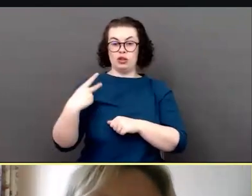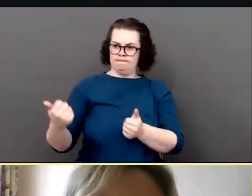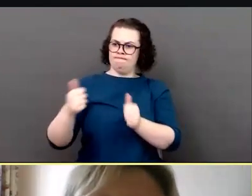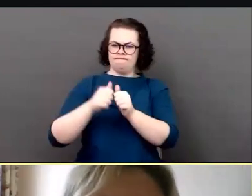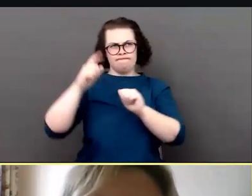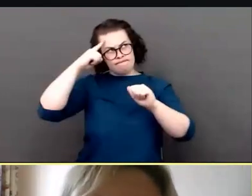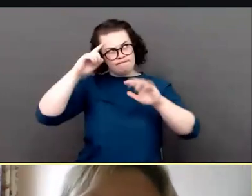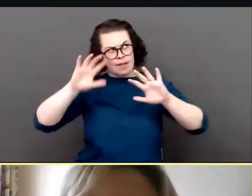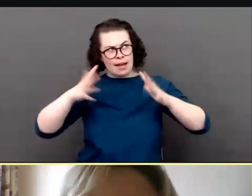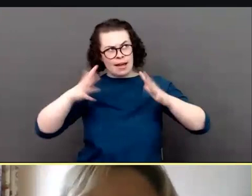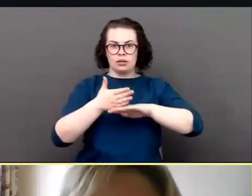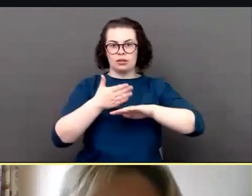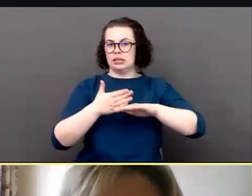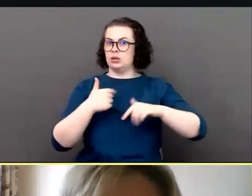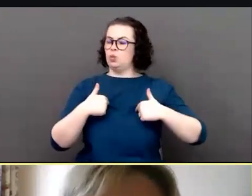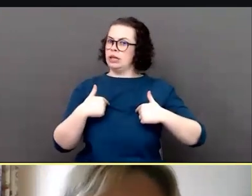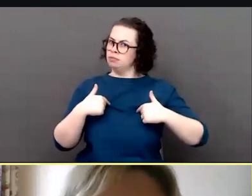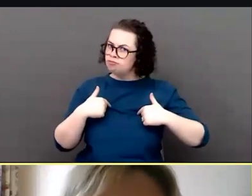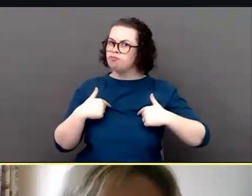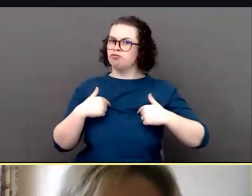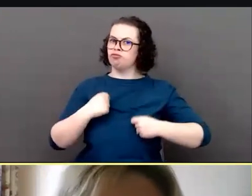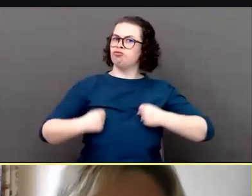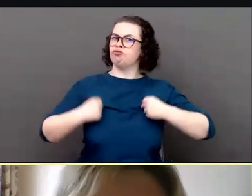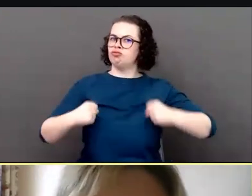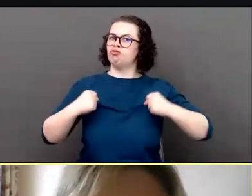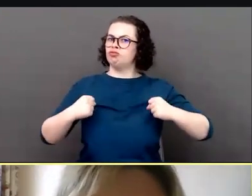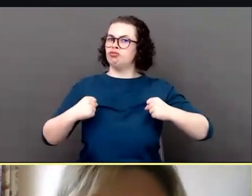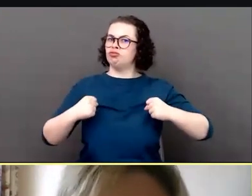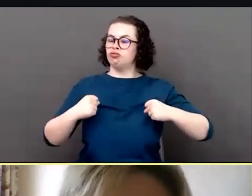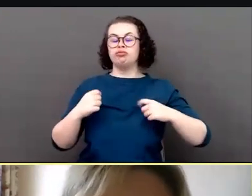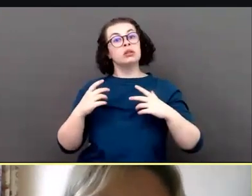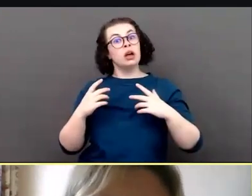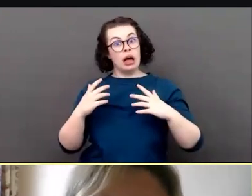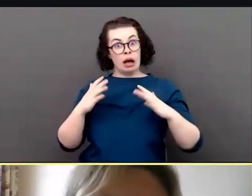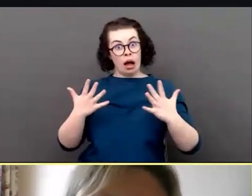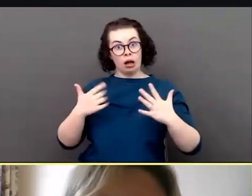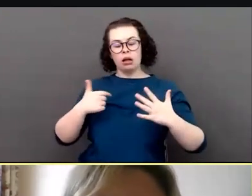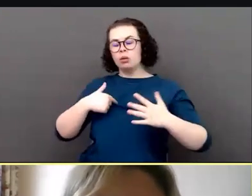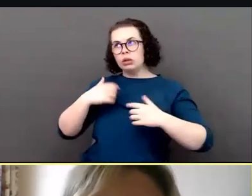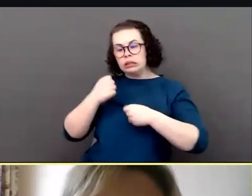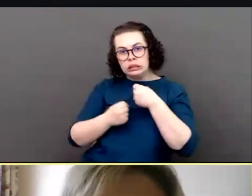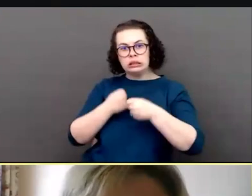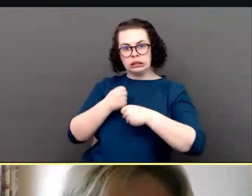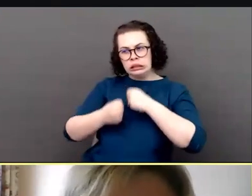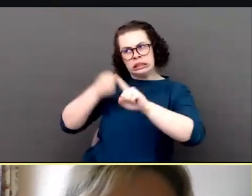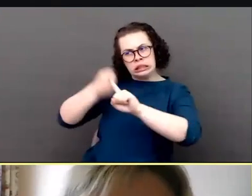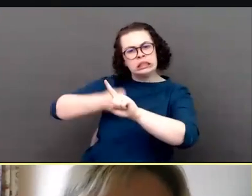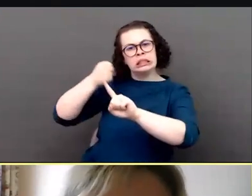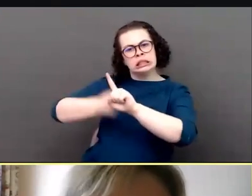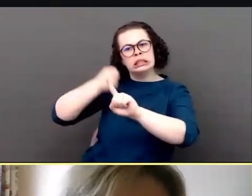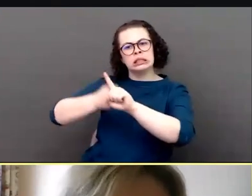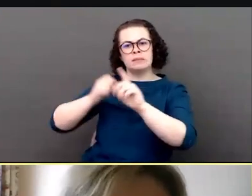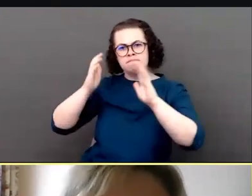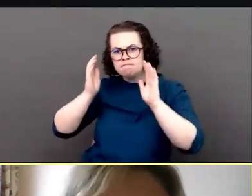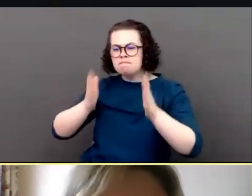We had to organize very intensive lobbying to have this standardization mandate